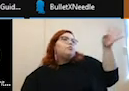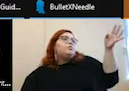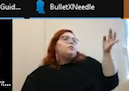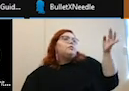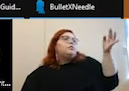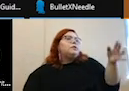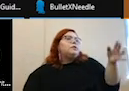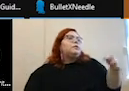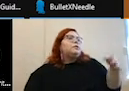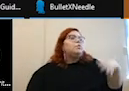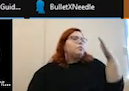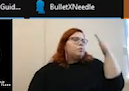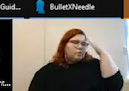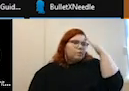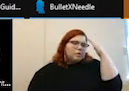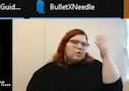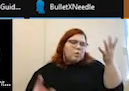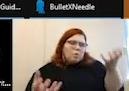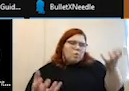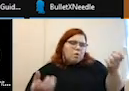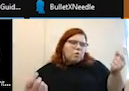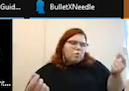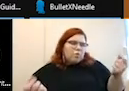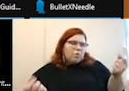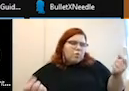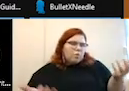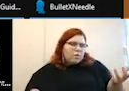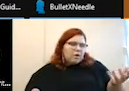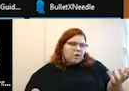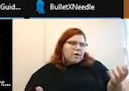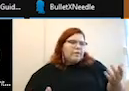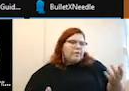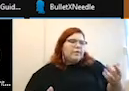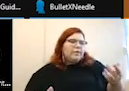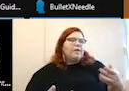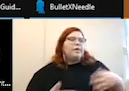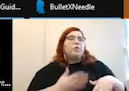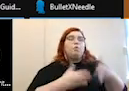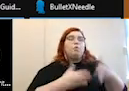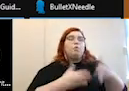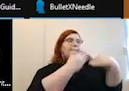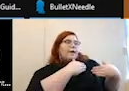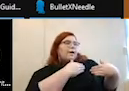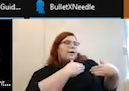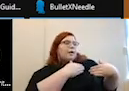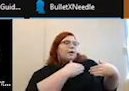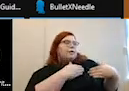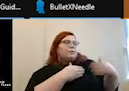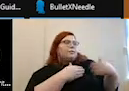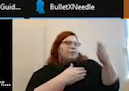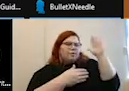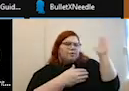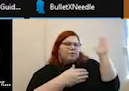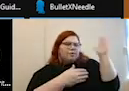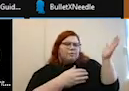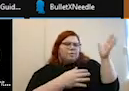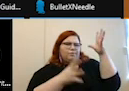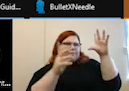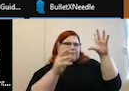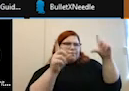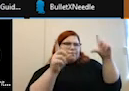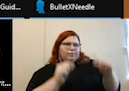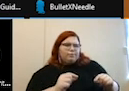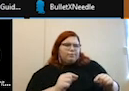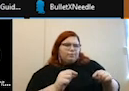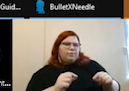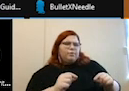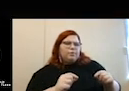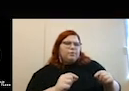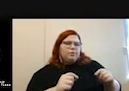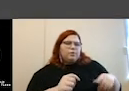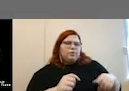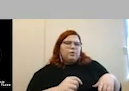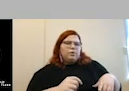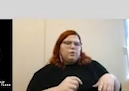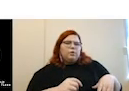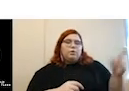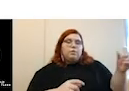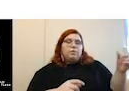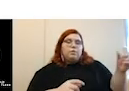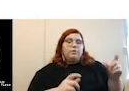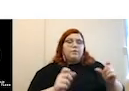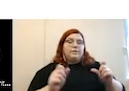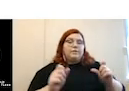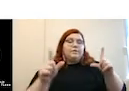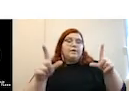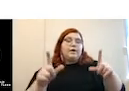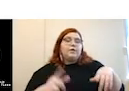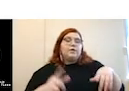of course, going back to I don't know why the presentation just keeps shutting down. Going back to this slide, you need to have